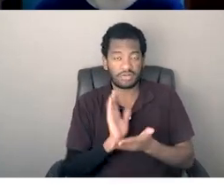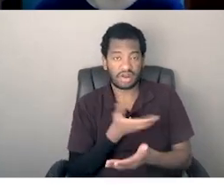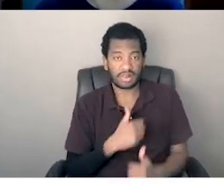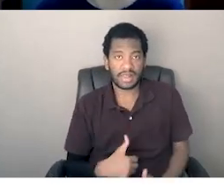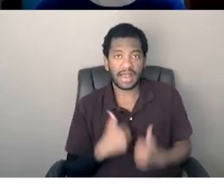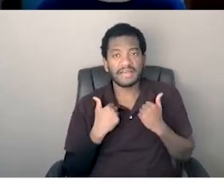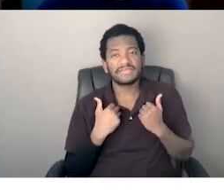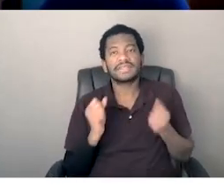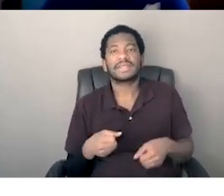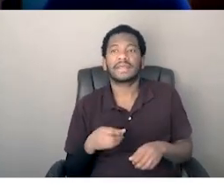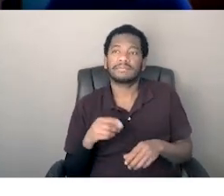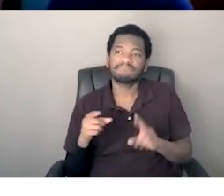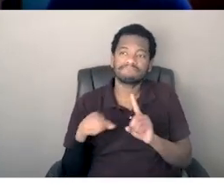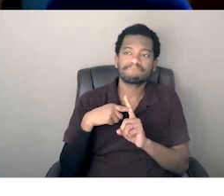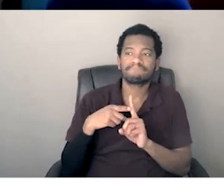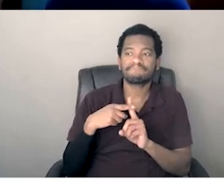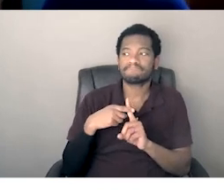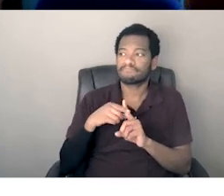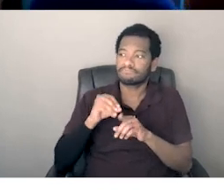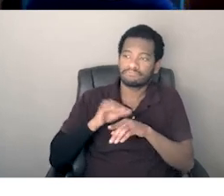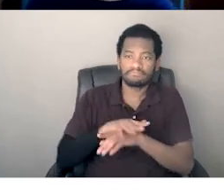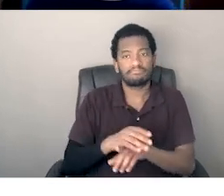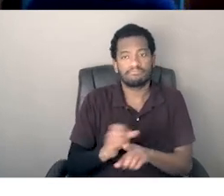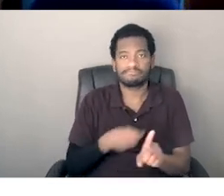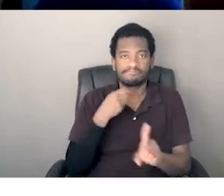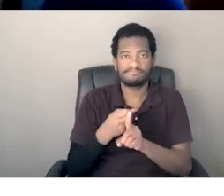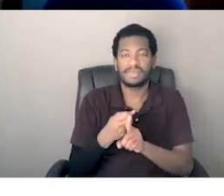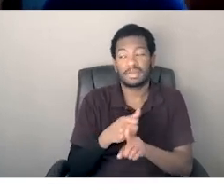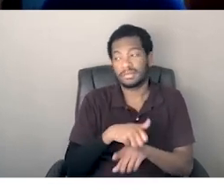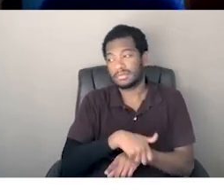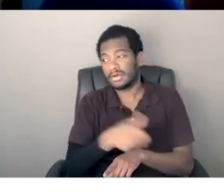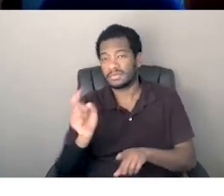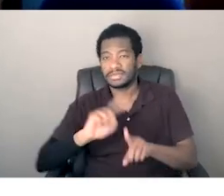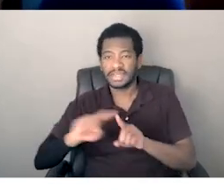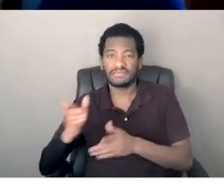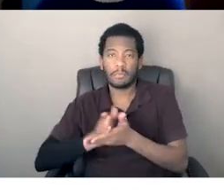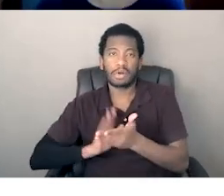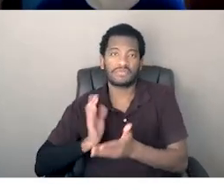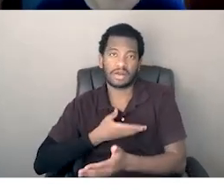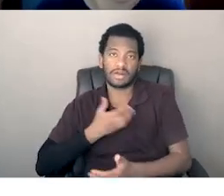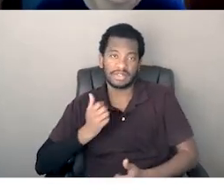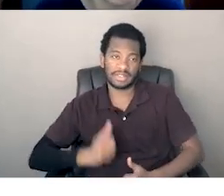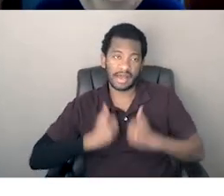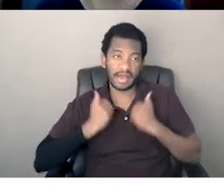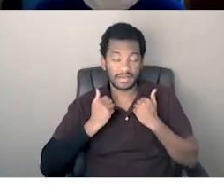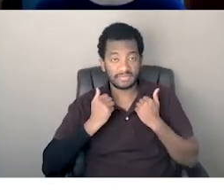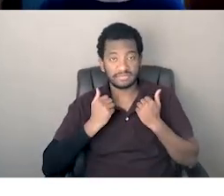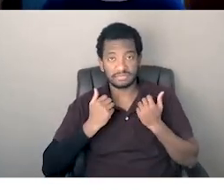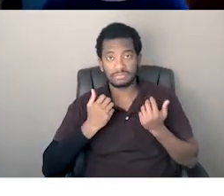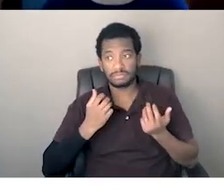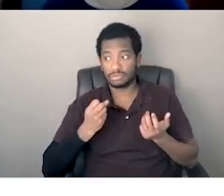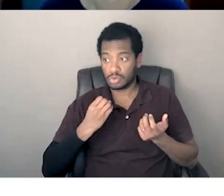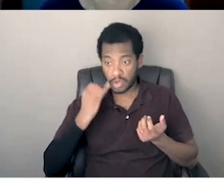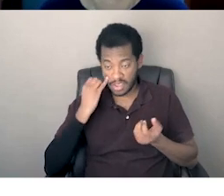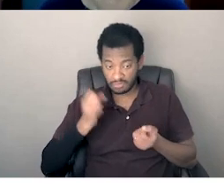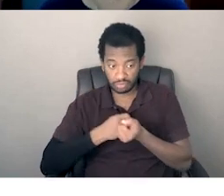lives. And so if we think about supporting well-being overall, that can really increase whatever area that you are